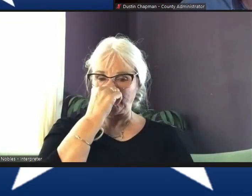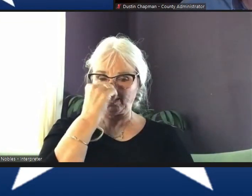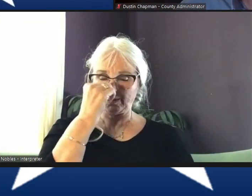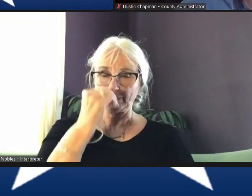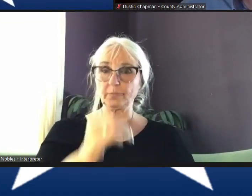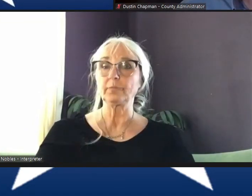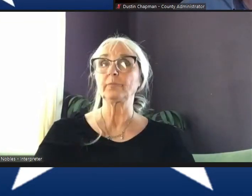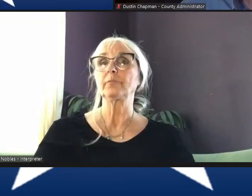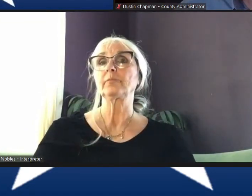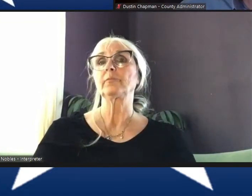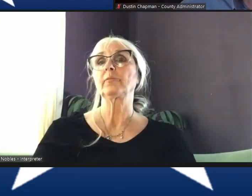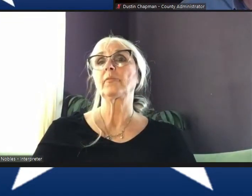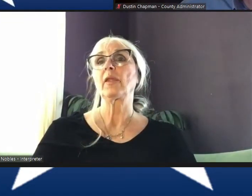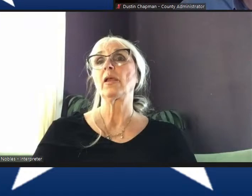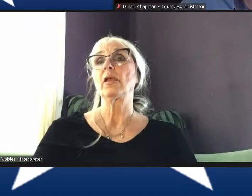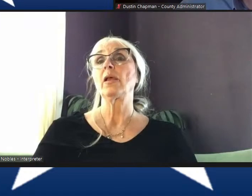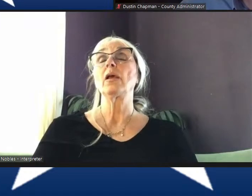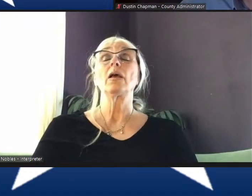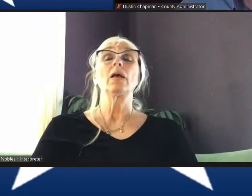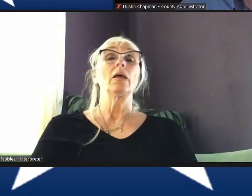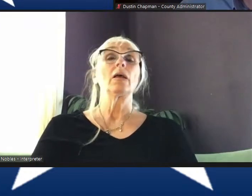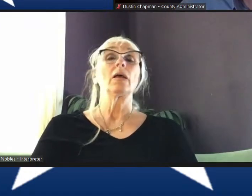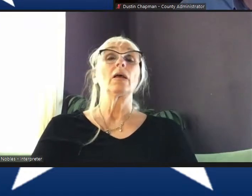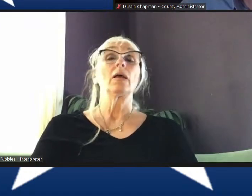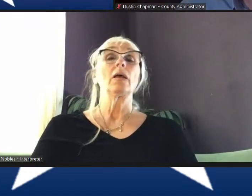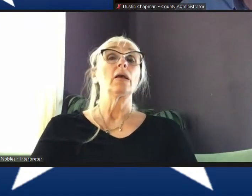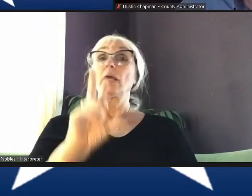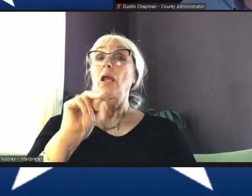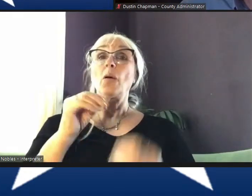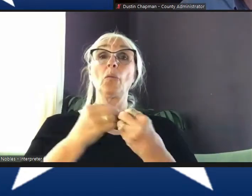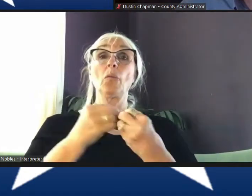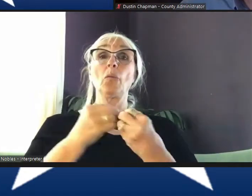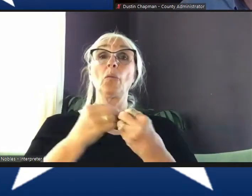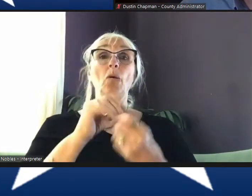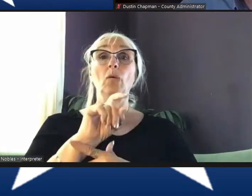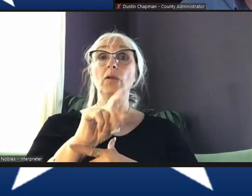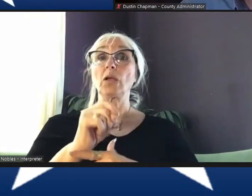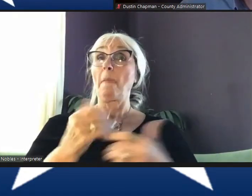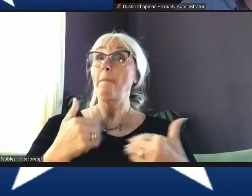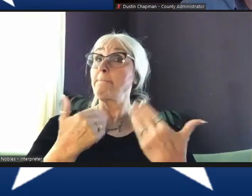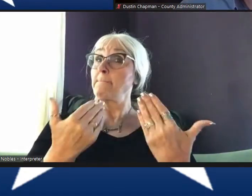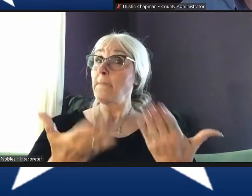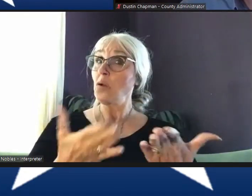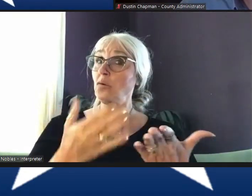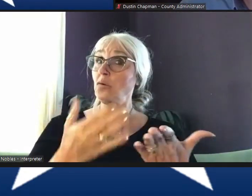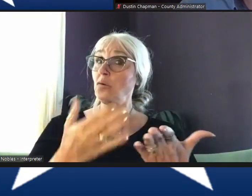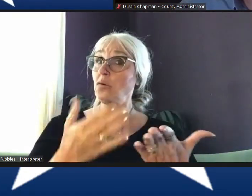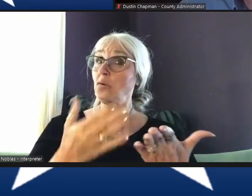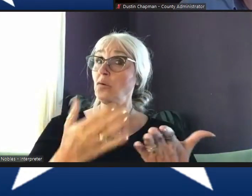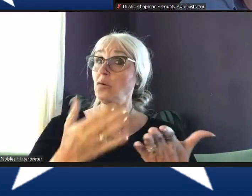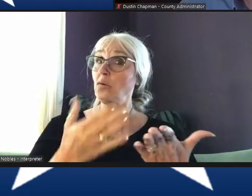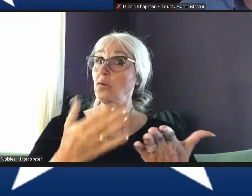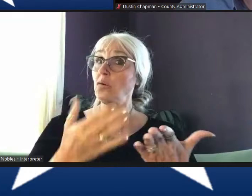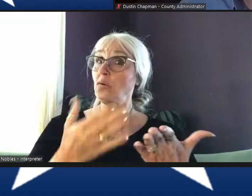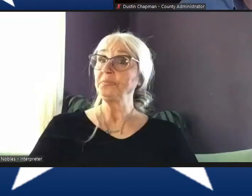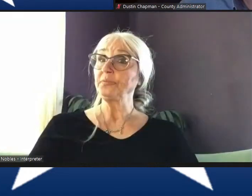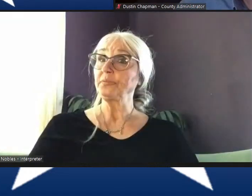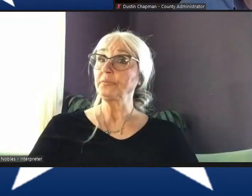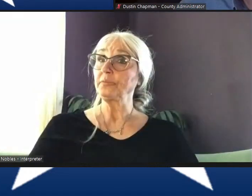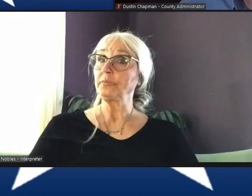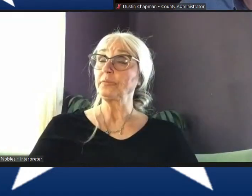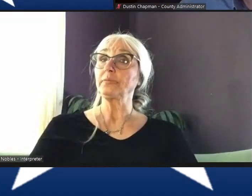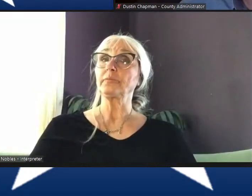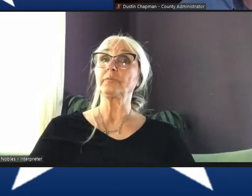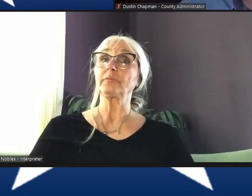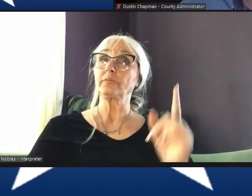If there's no questions, is there a motion to approve those draws? Move to approve I-2A and